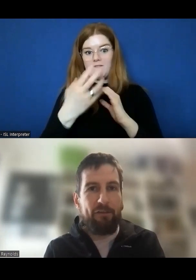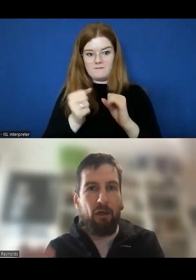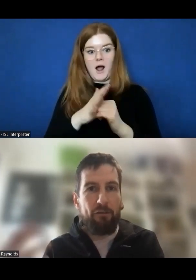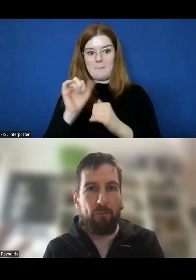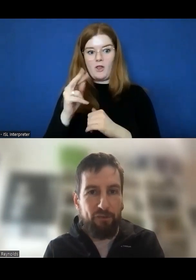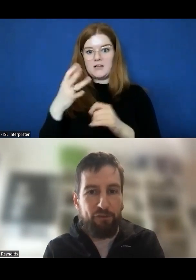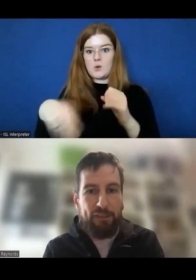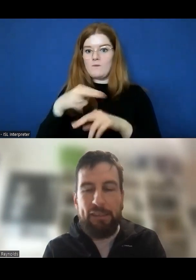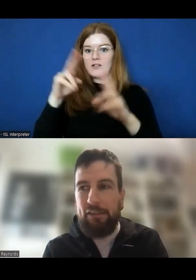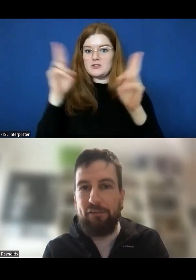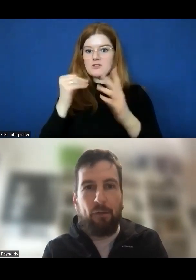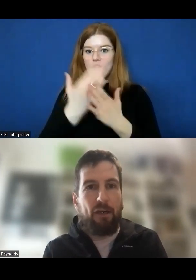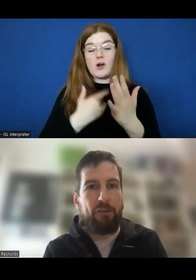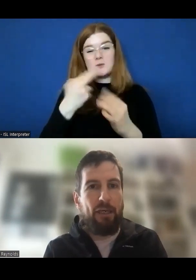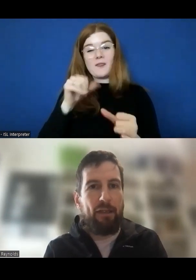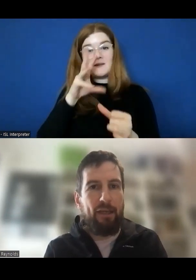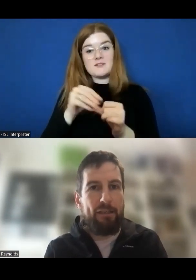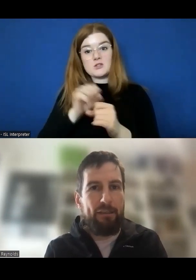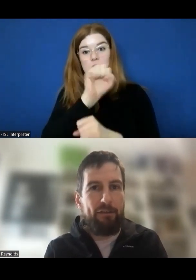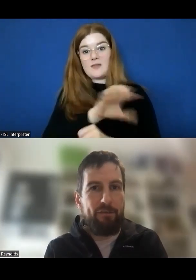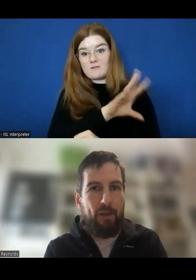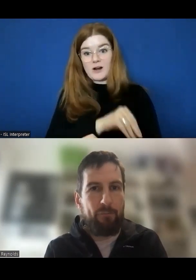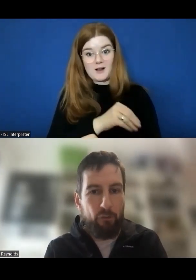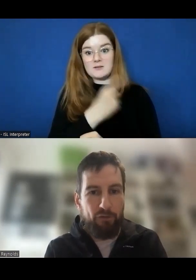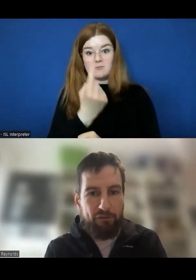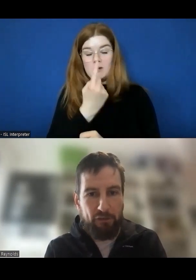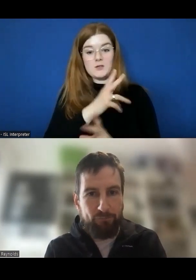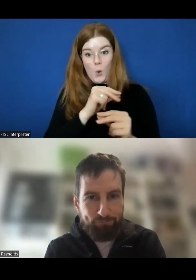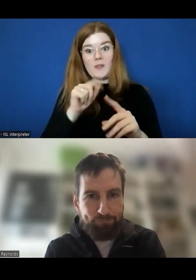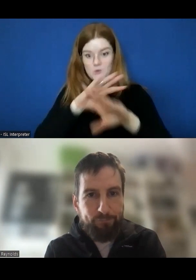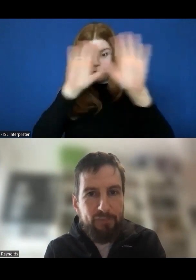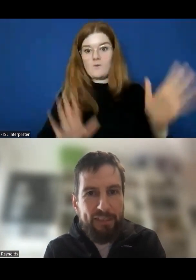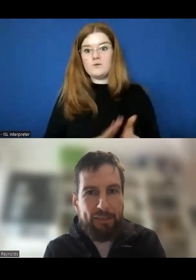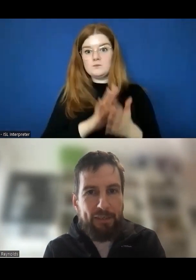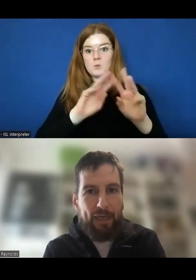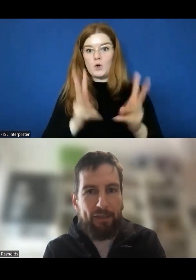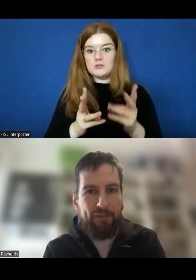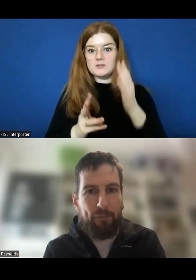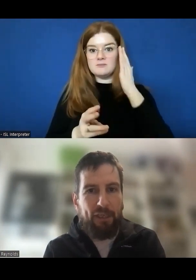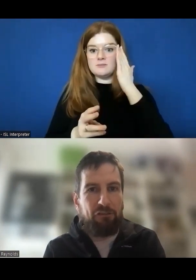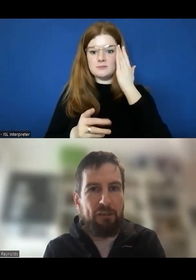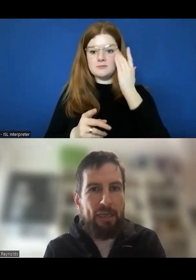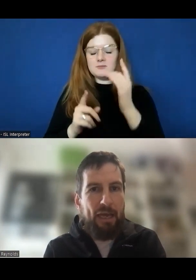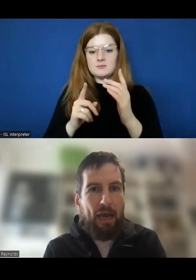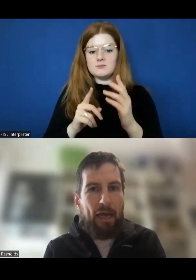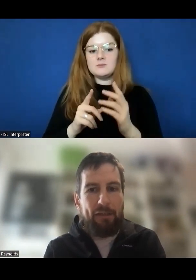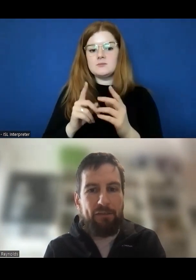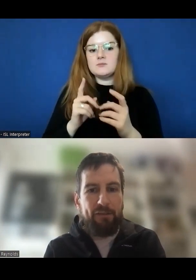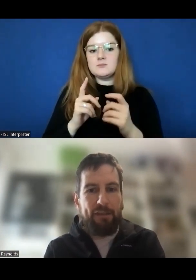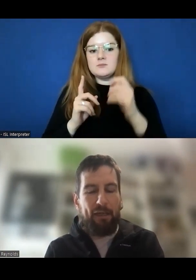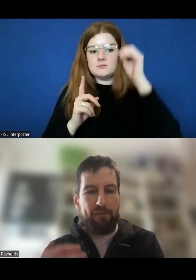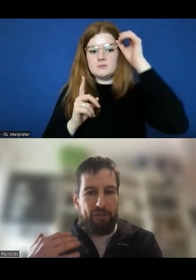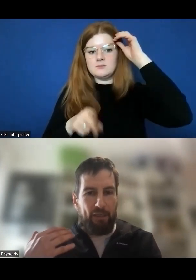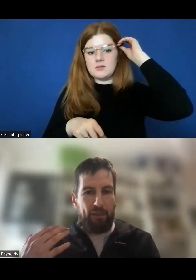Again, that's not specific to South Africa, that is universal in its application,